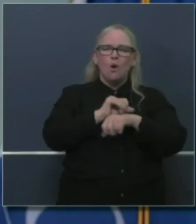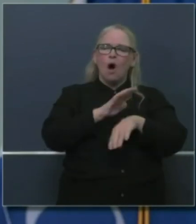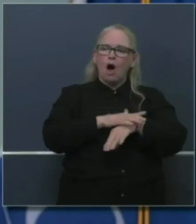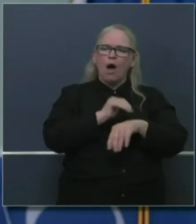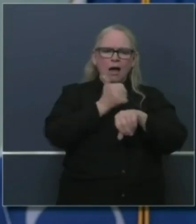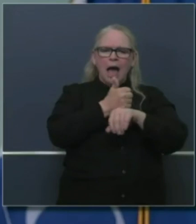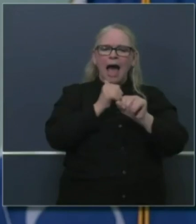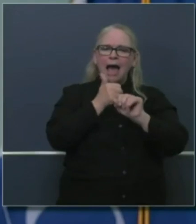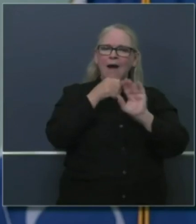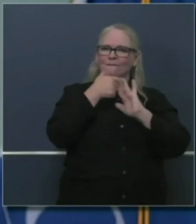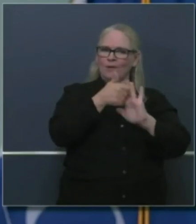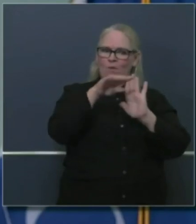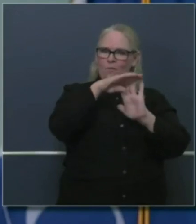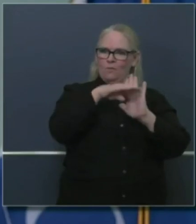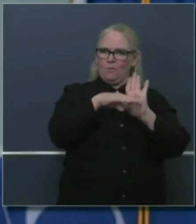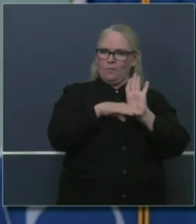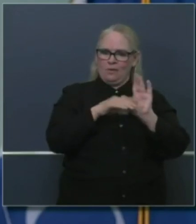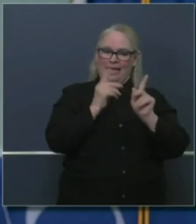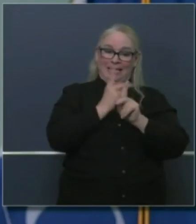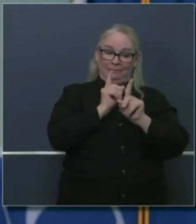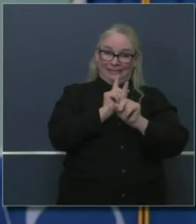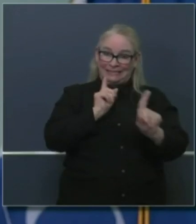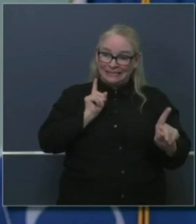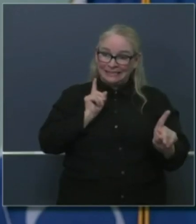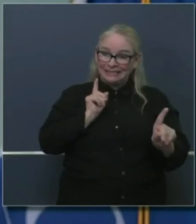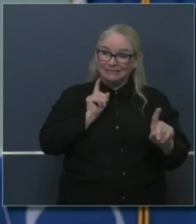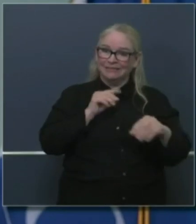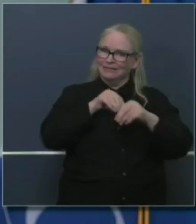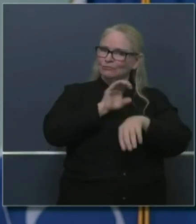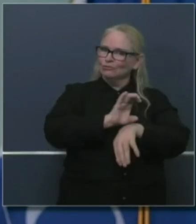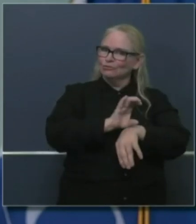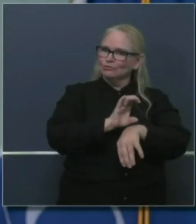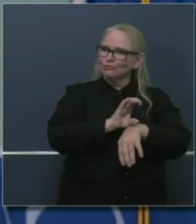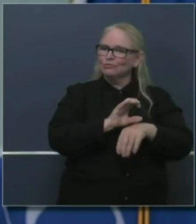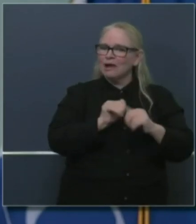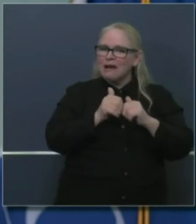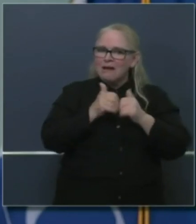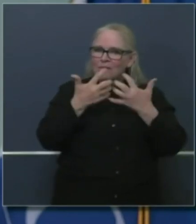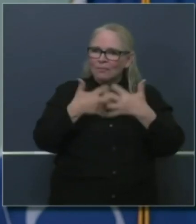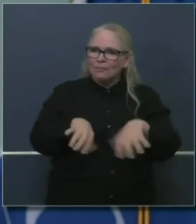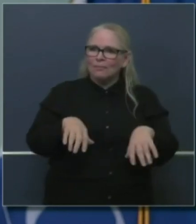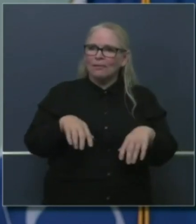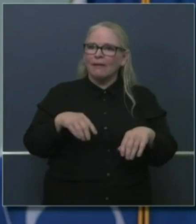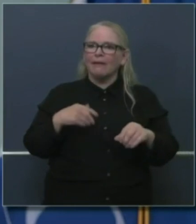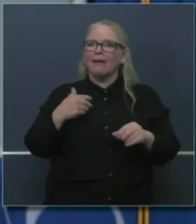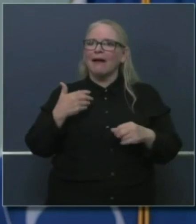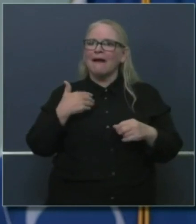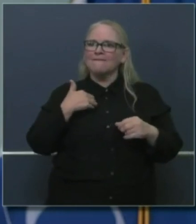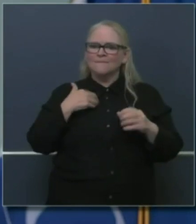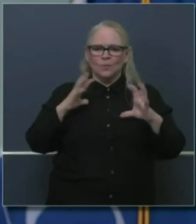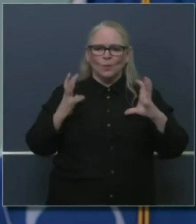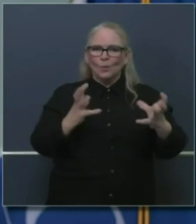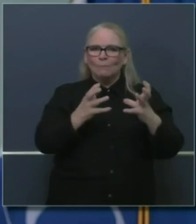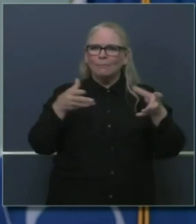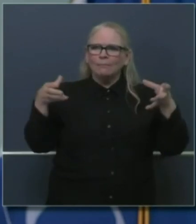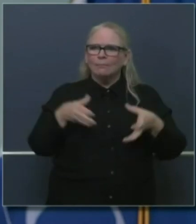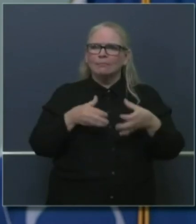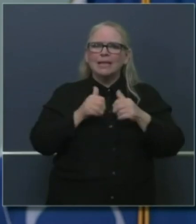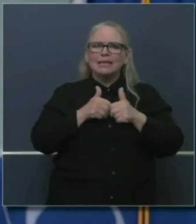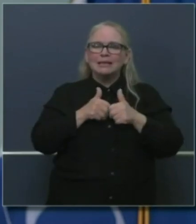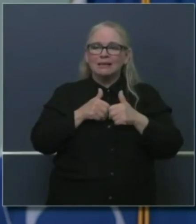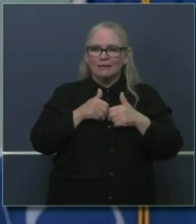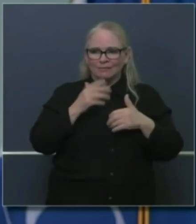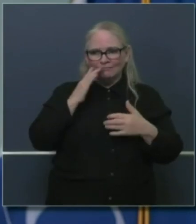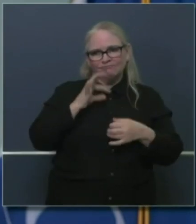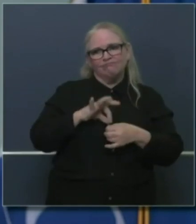physical distancing and working with faith leaders, looking at the unique conditions that exist and reside within their